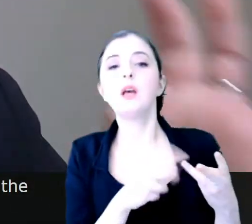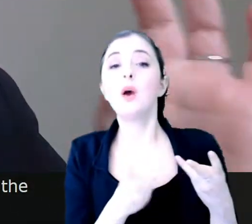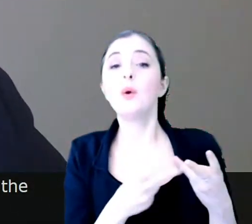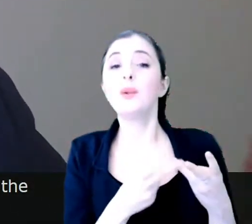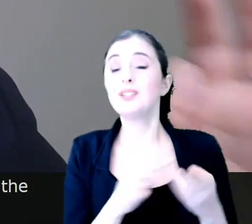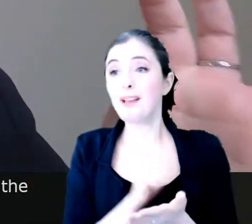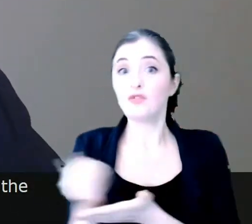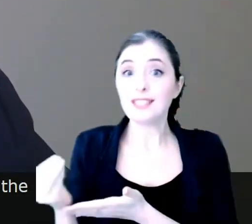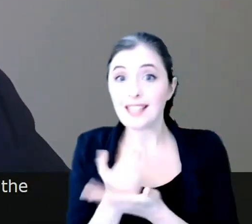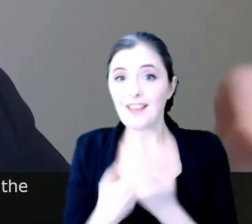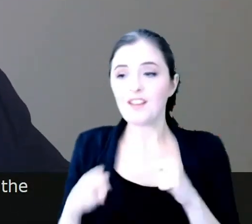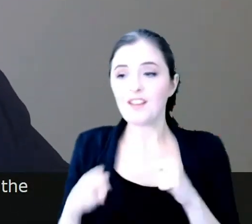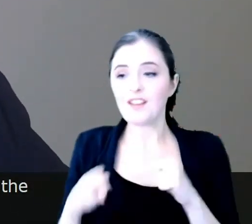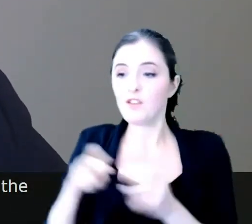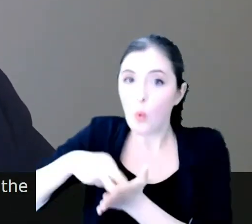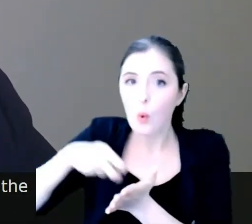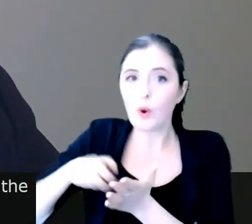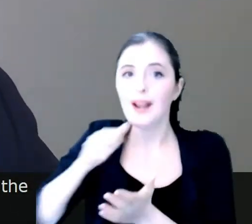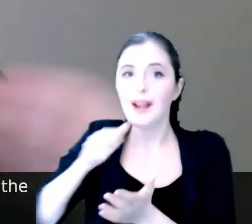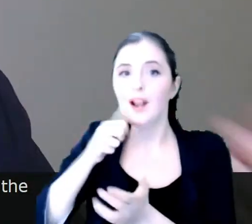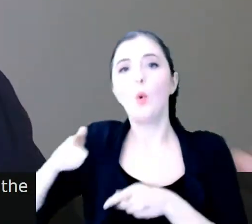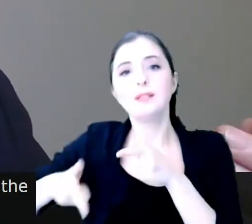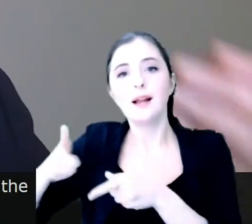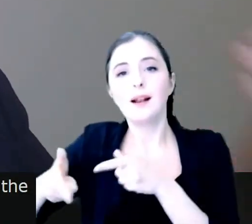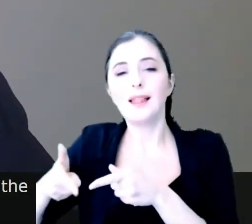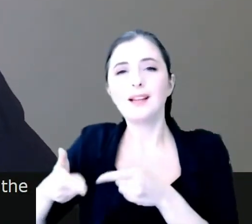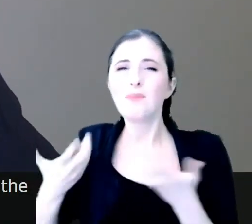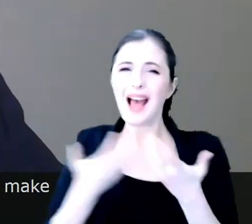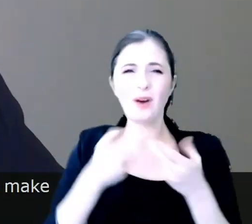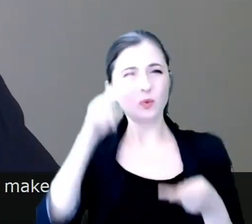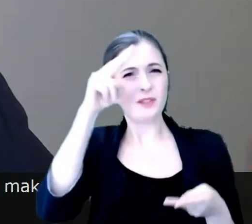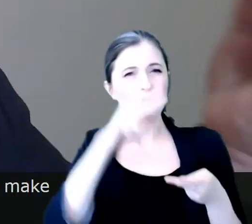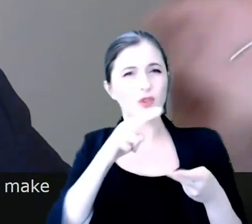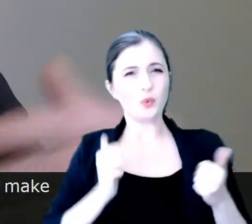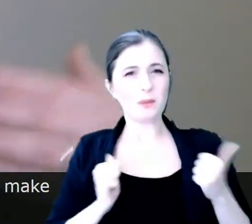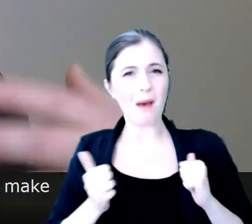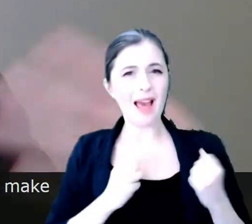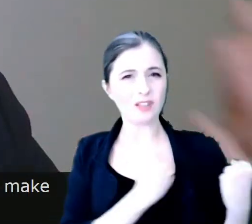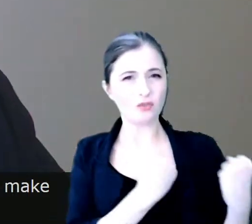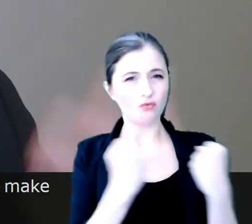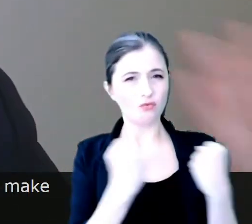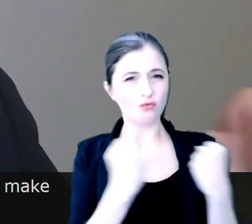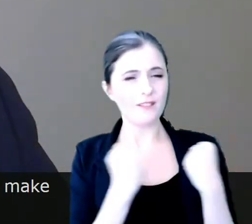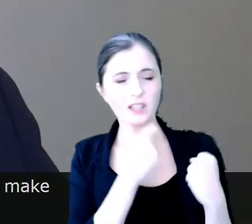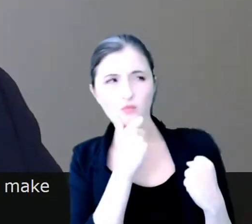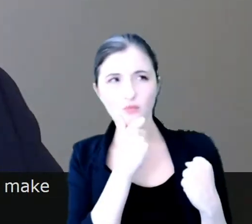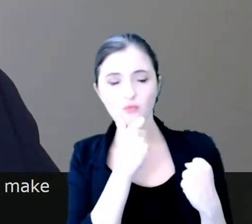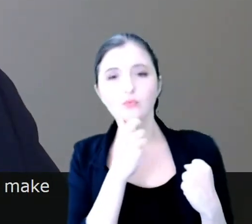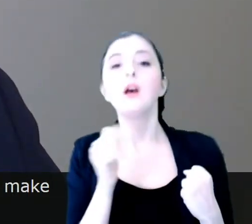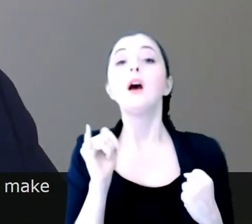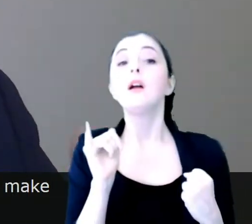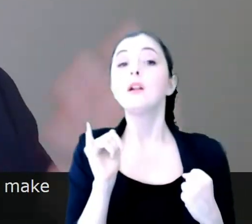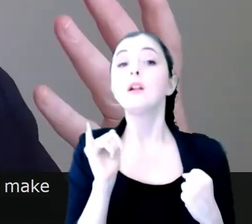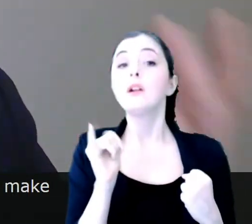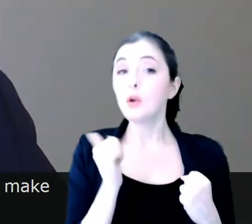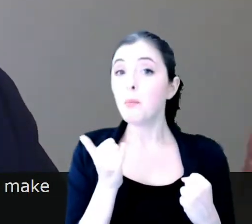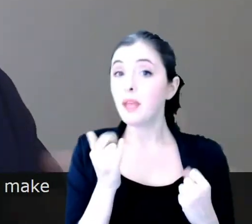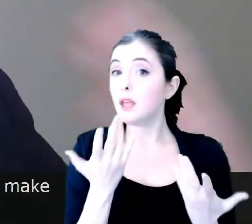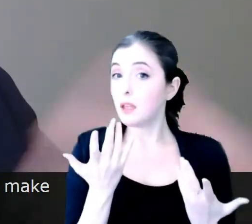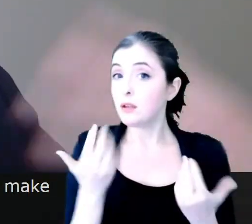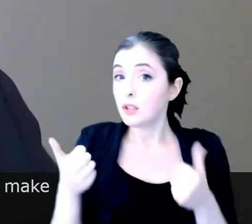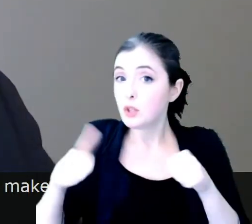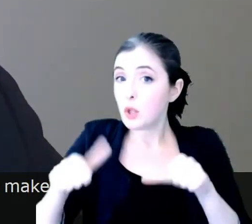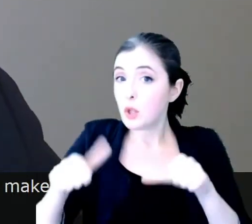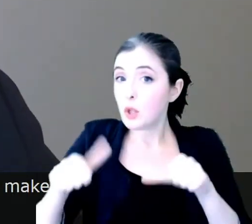the way to reduce the miles that get driven may be one of the solutions for the mayor's problems with the